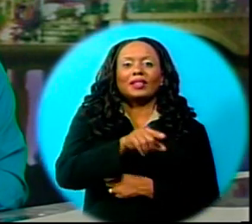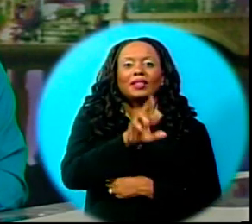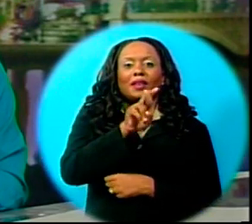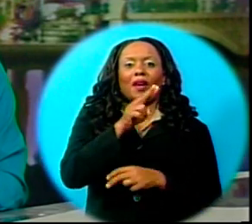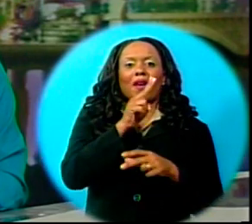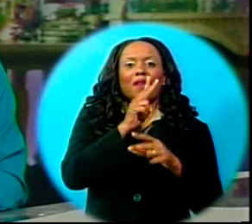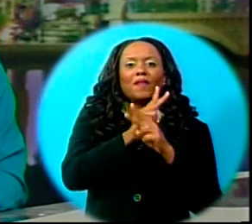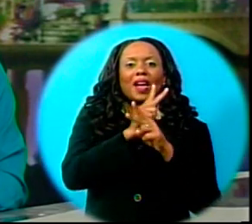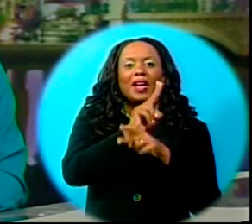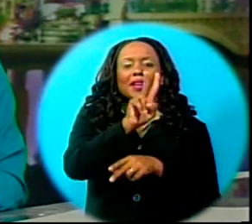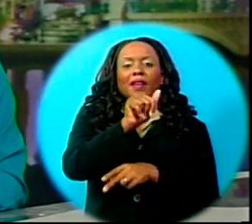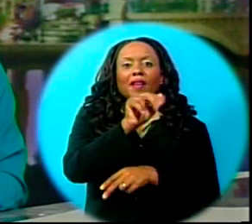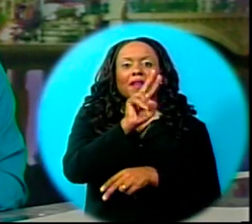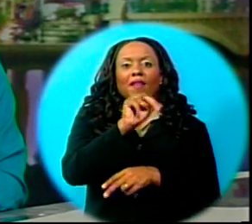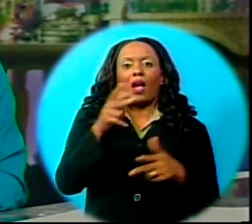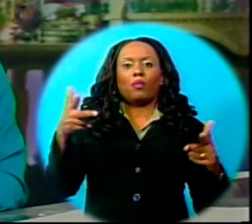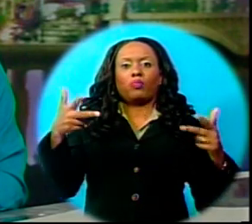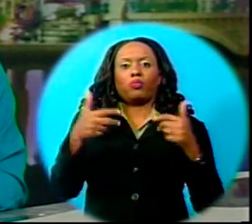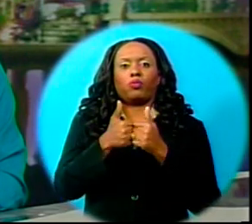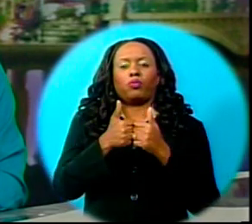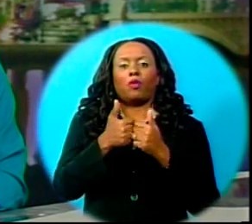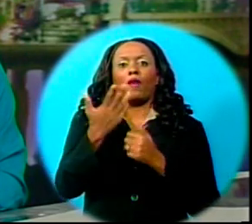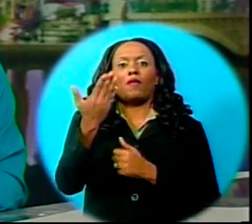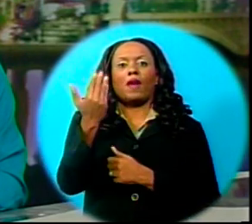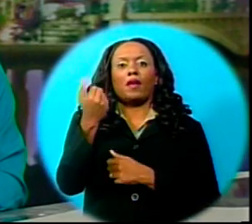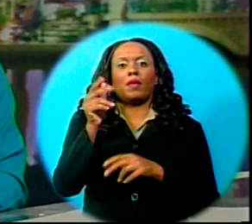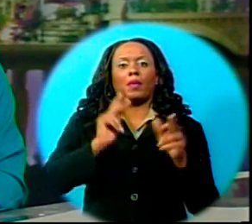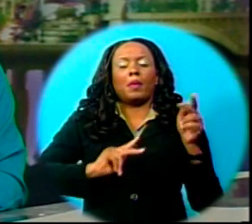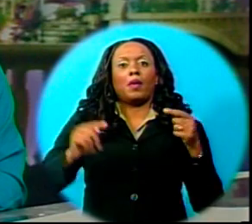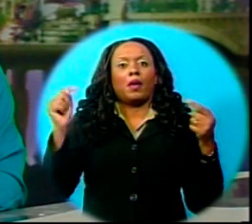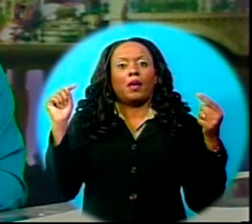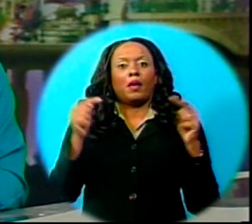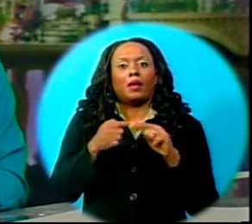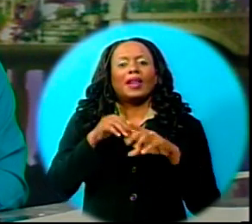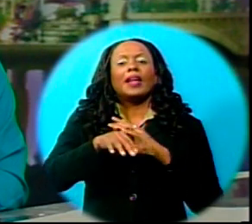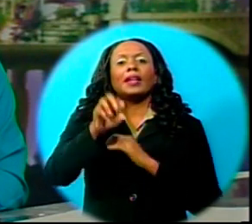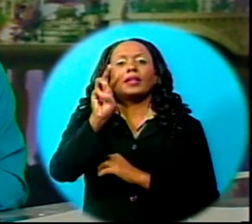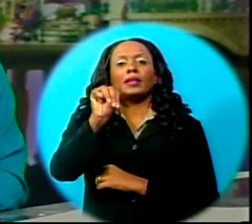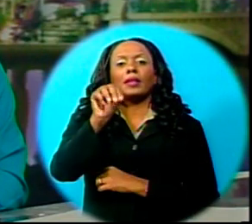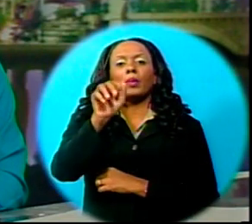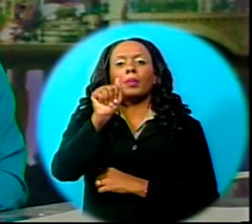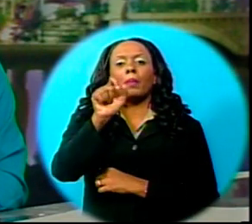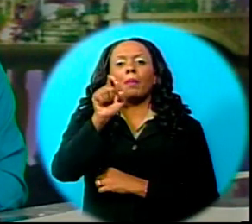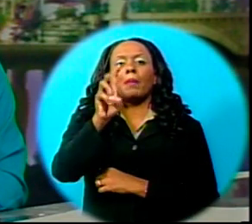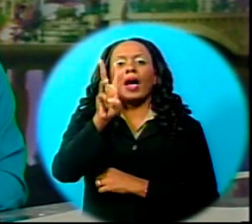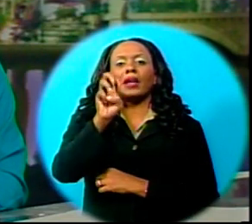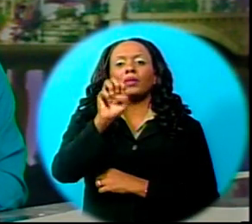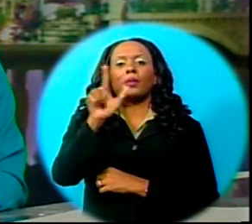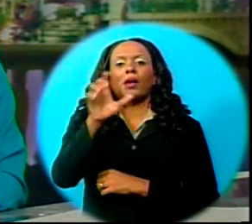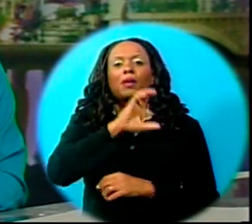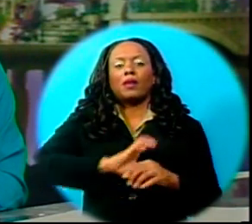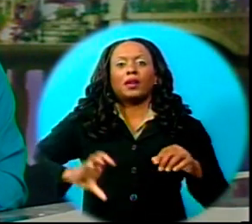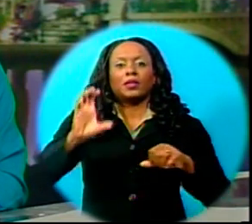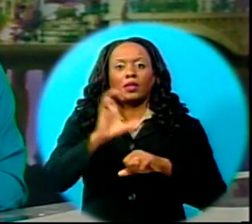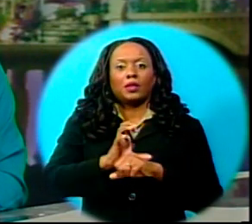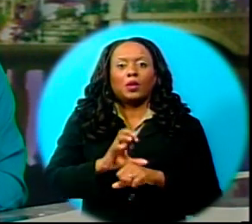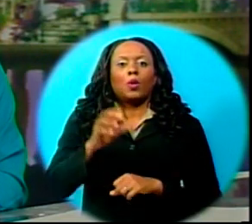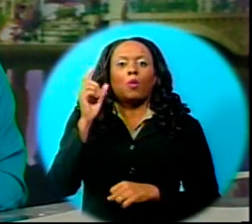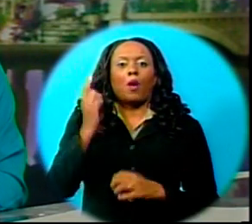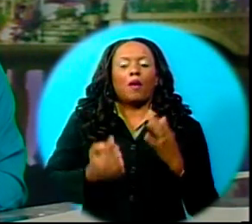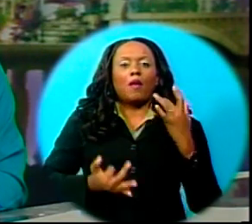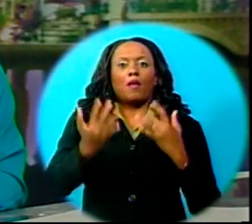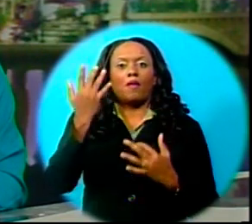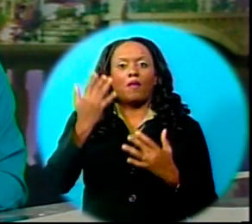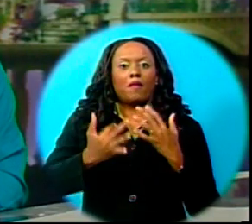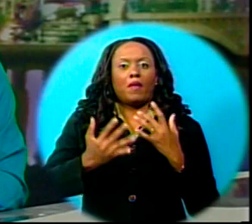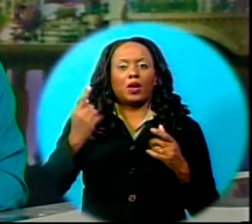left over 15 injured. The medical director of the ambulance services and 1 fire tender under the command of Station Officer